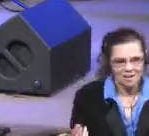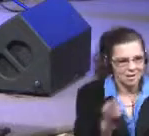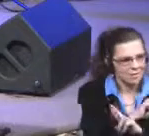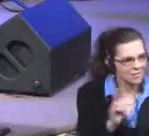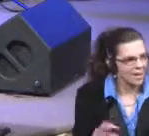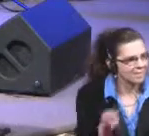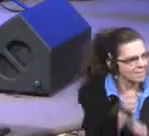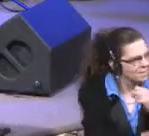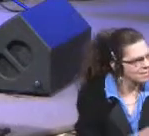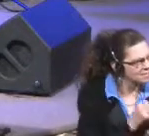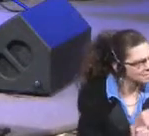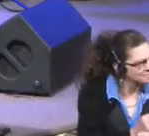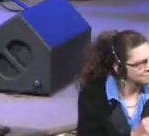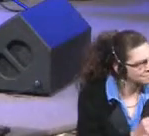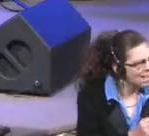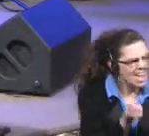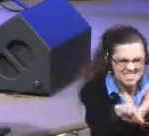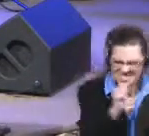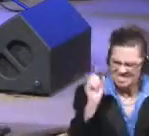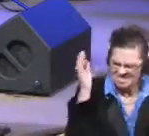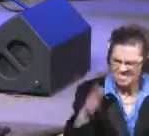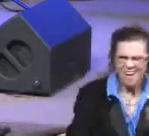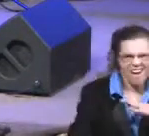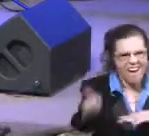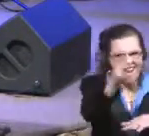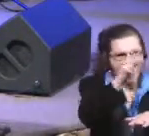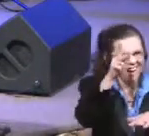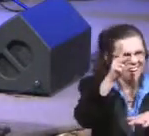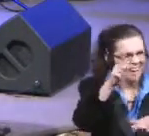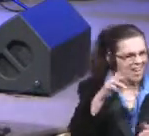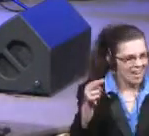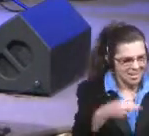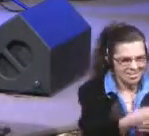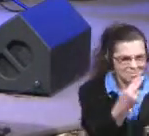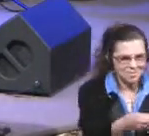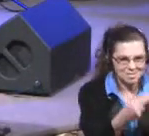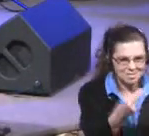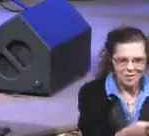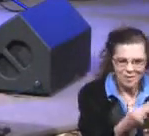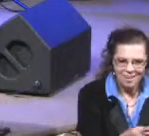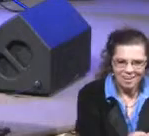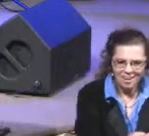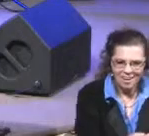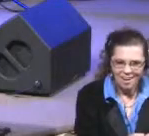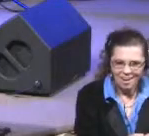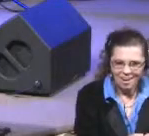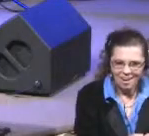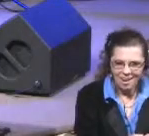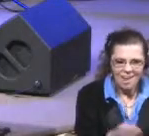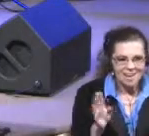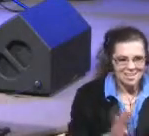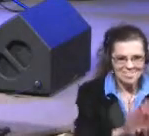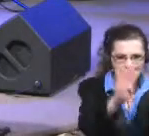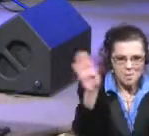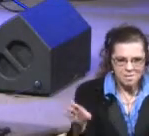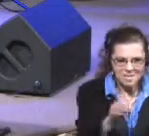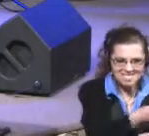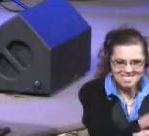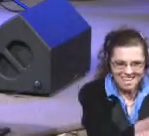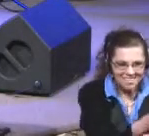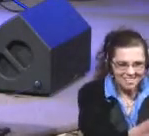midst of the year. In Zephaniah, he's a savior. In Haggai, he's a restorer of God's lost heritage. In Zechariah, he's a fountain opened up in the house of David